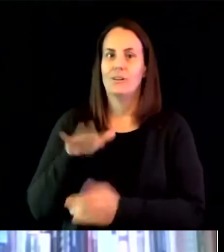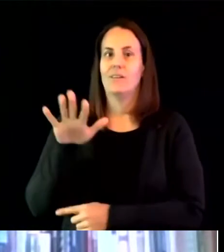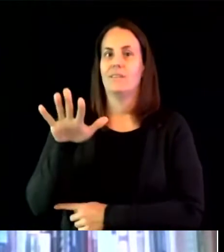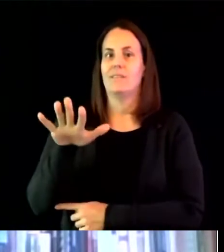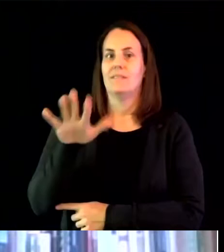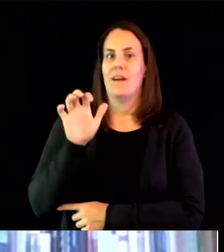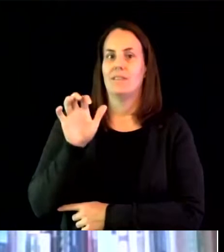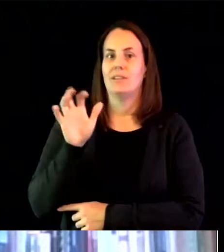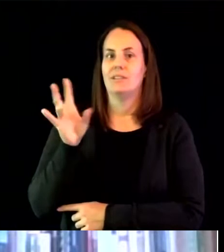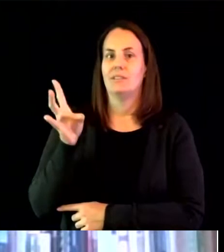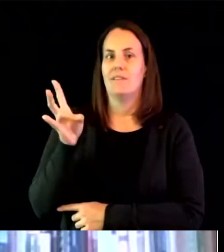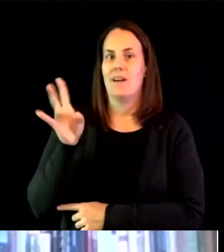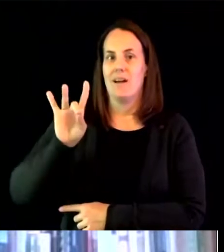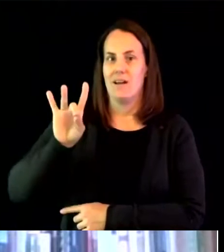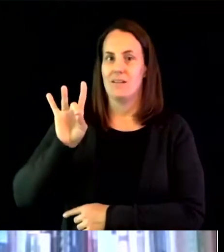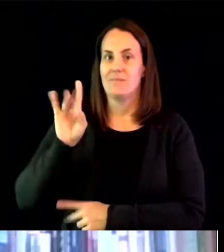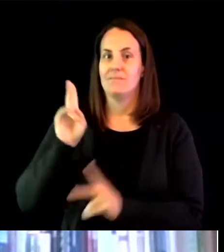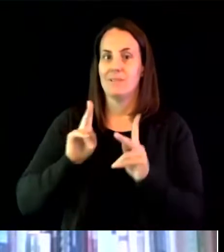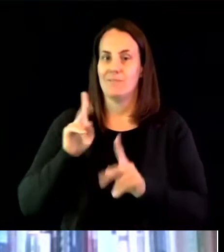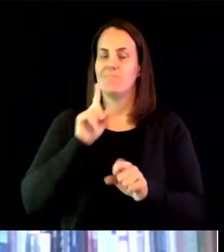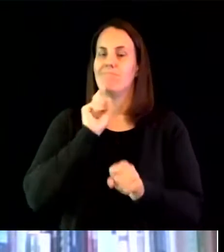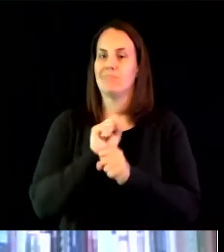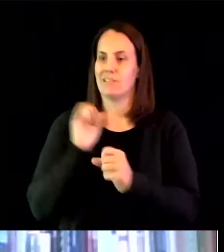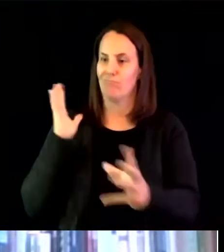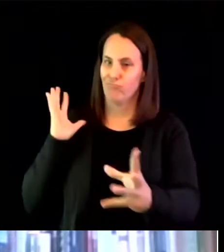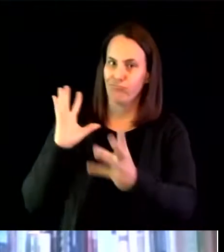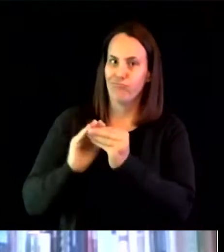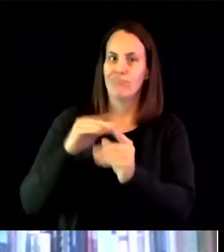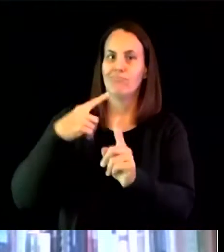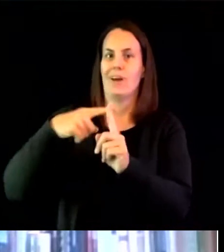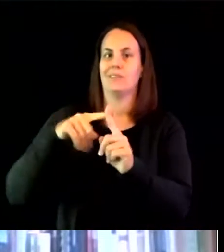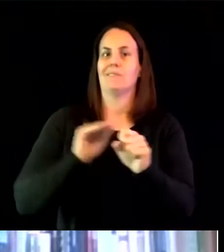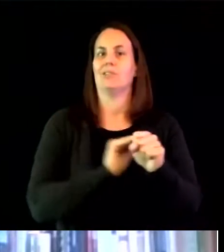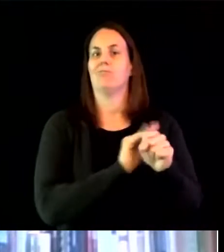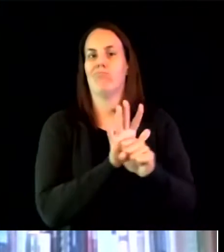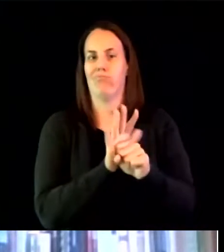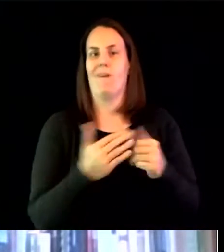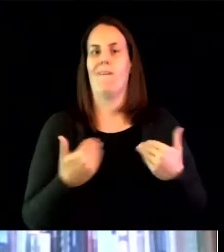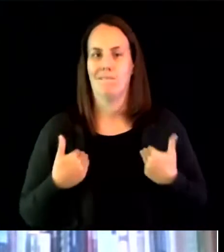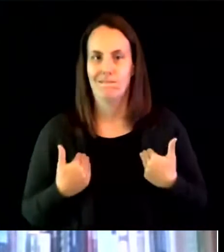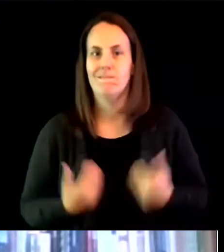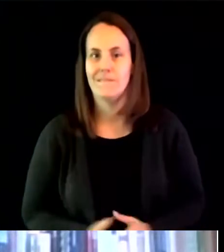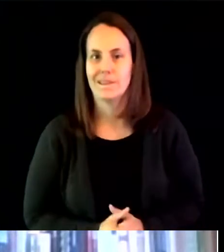158,578 confirmed cases of COVID-19, which is an increase of